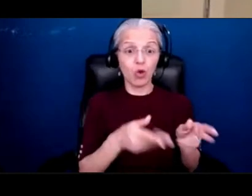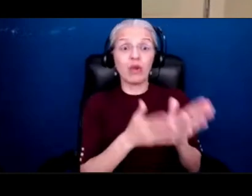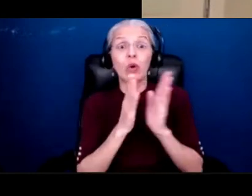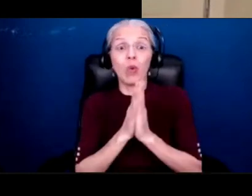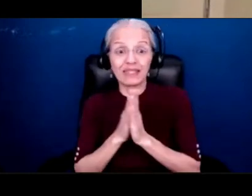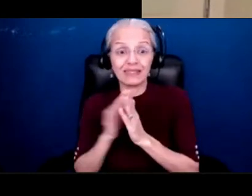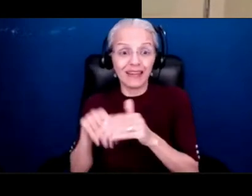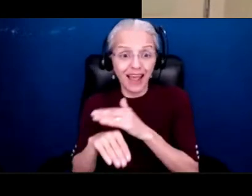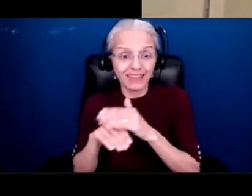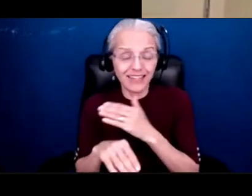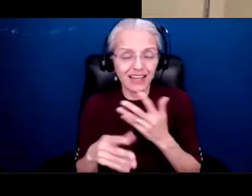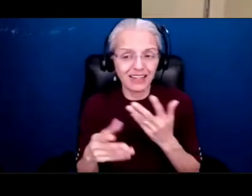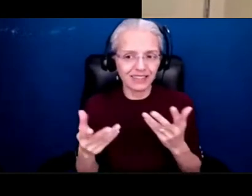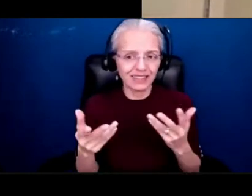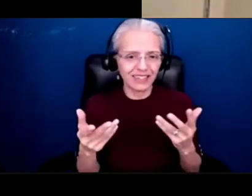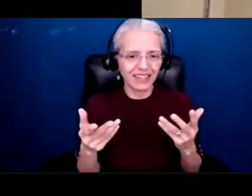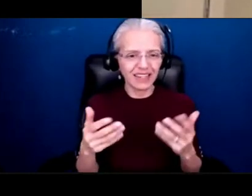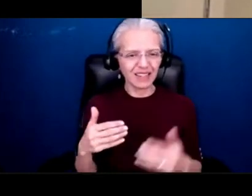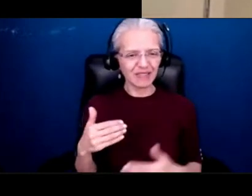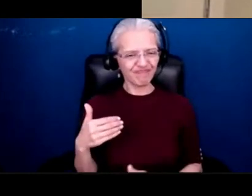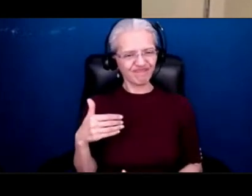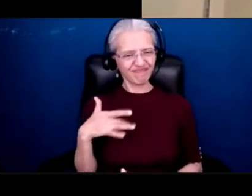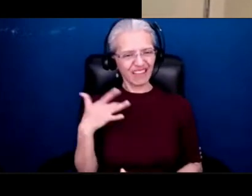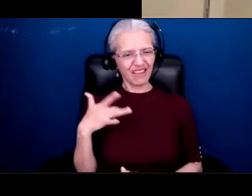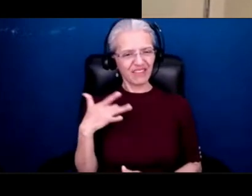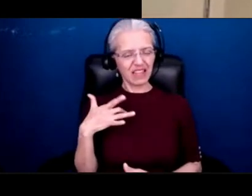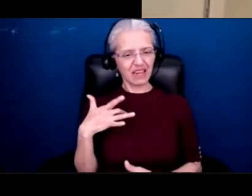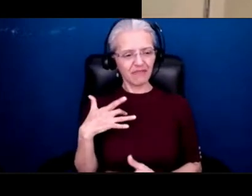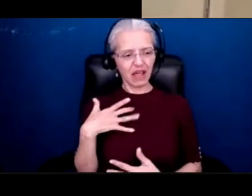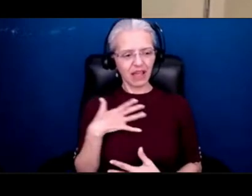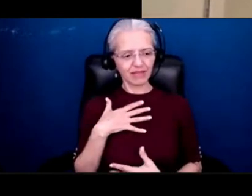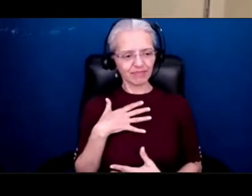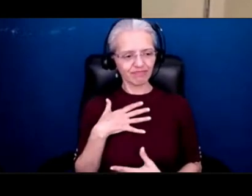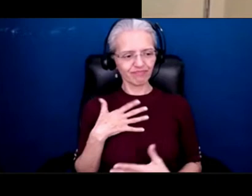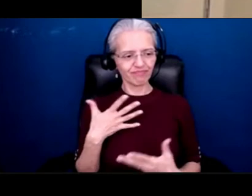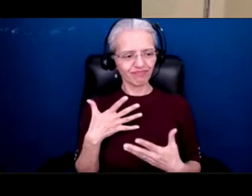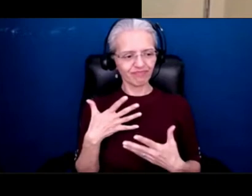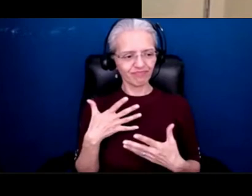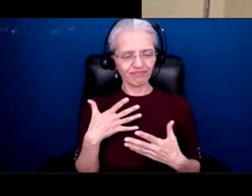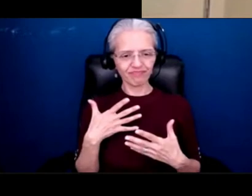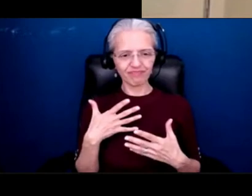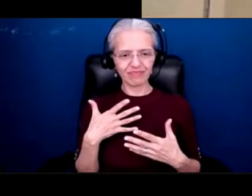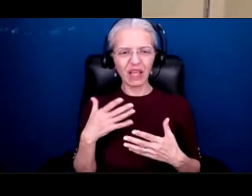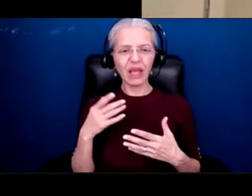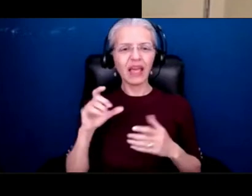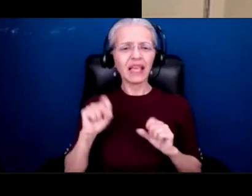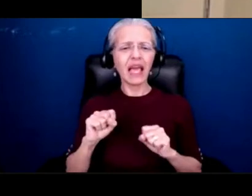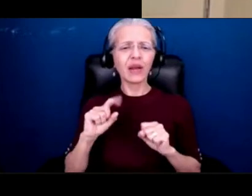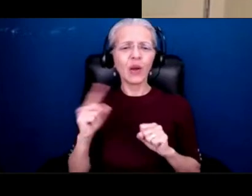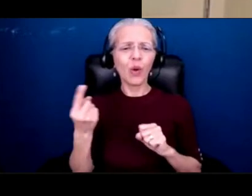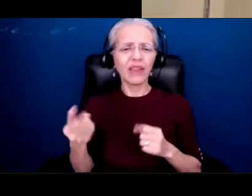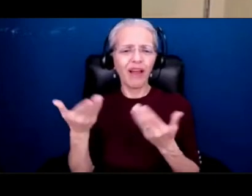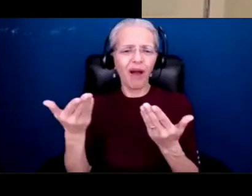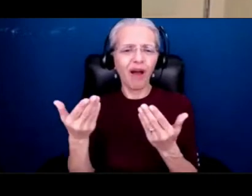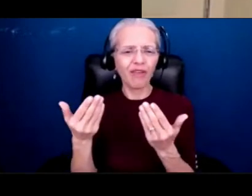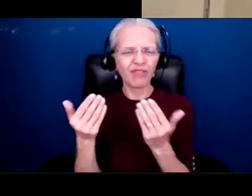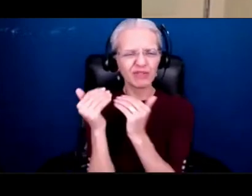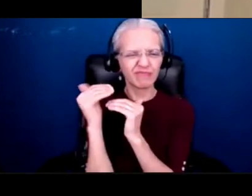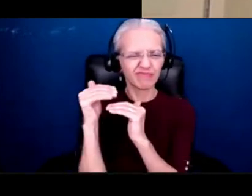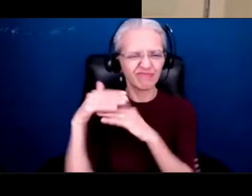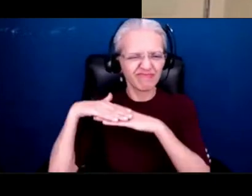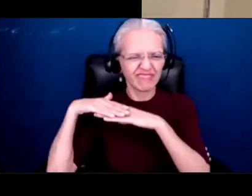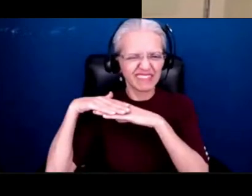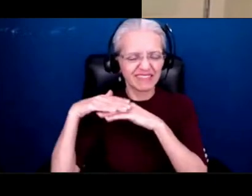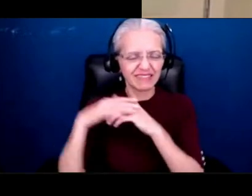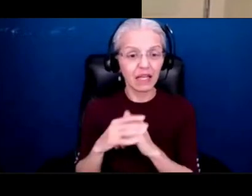things. You know, there's a sense of like we can only do so much, we can only offer so much, but